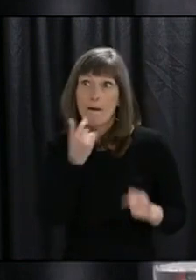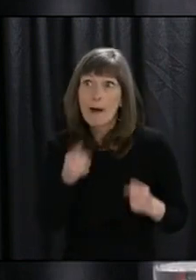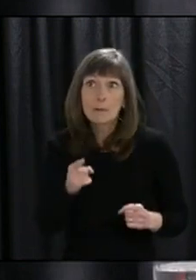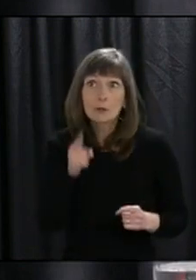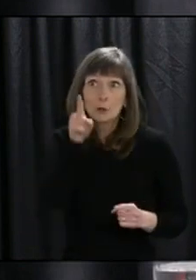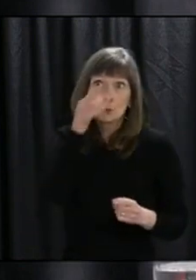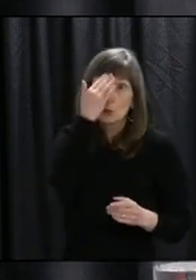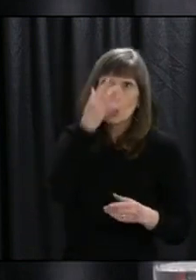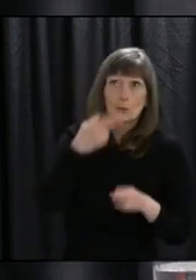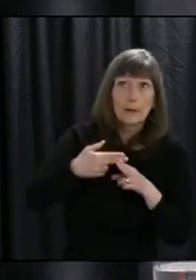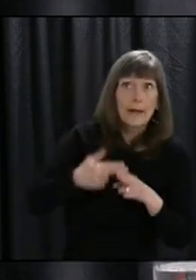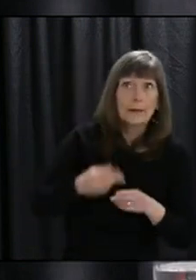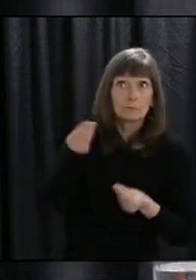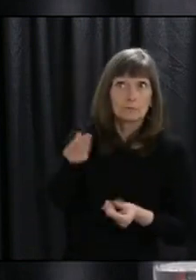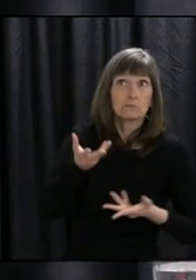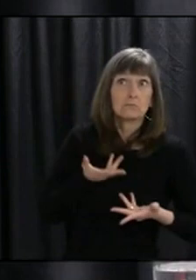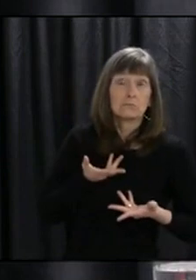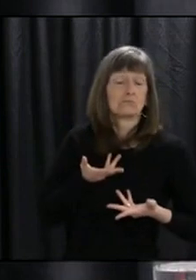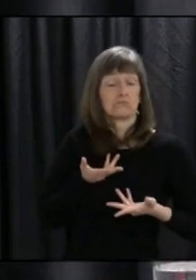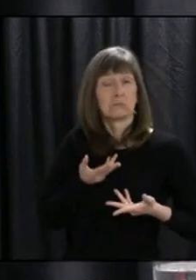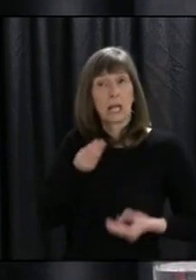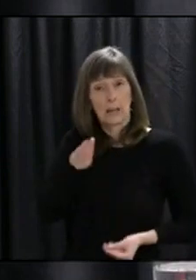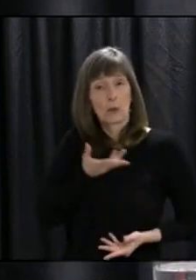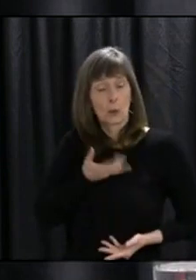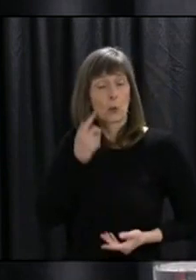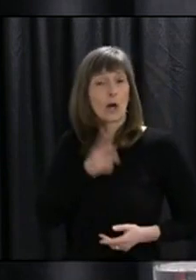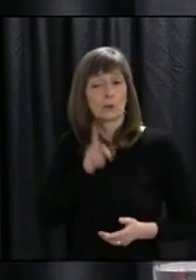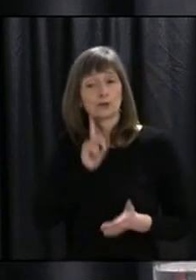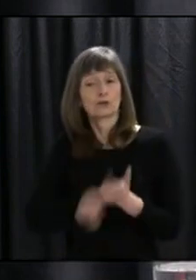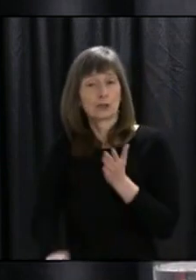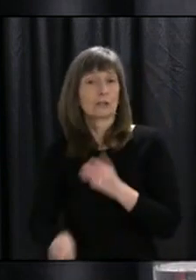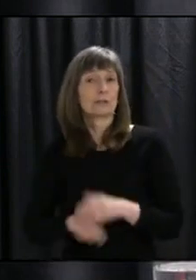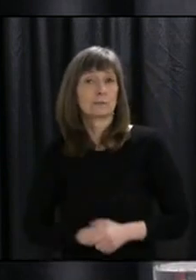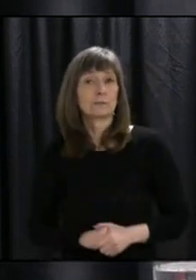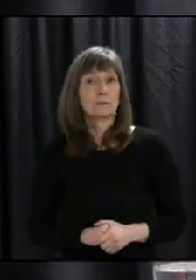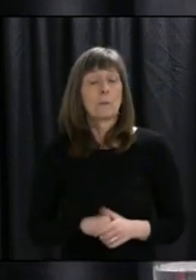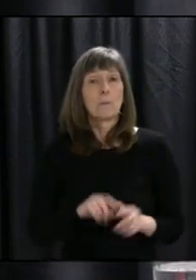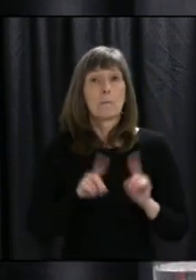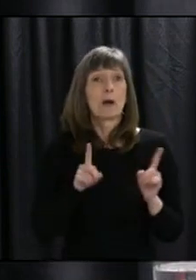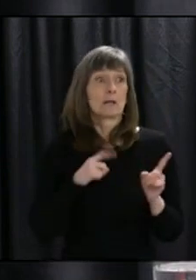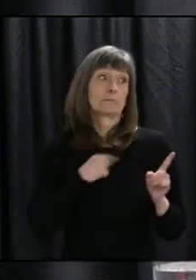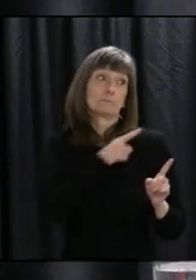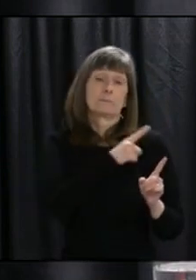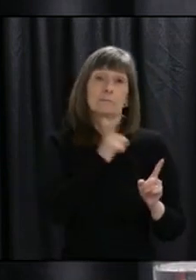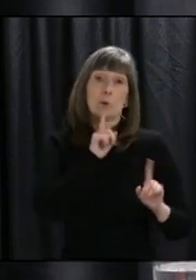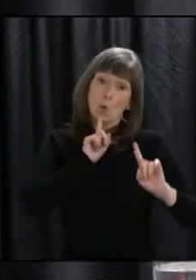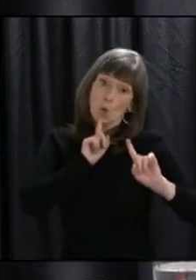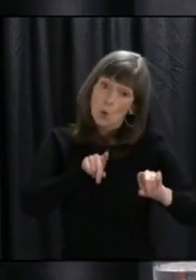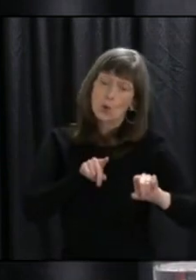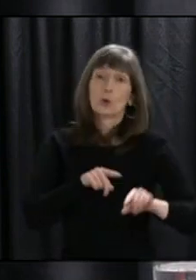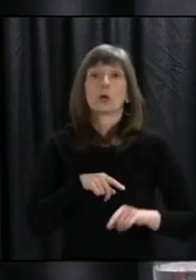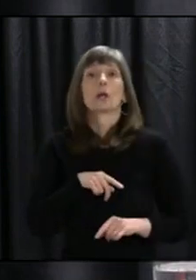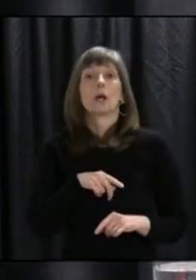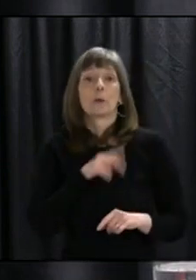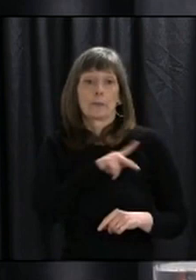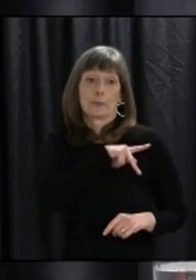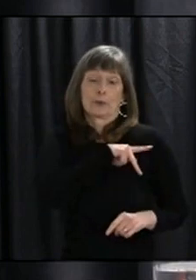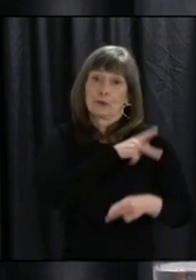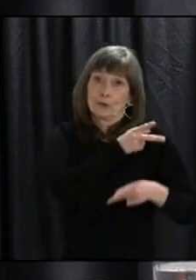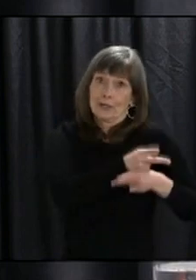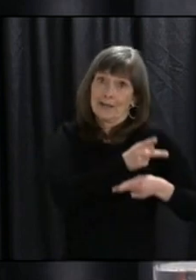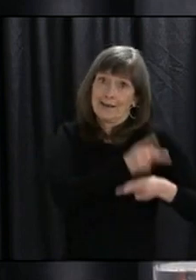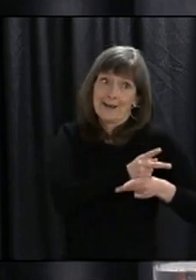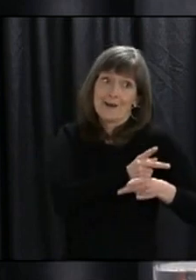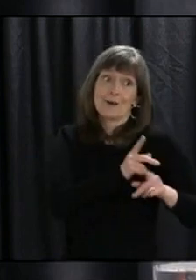got some details specifically, I'd be happy to look into that for you. Dr. Fitzgerald's order about personal care homes came into effect